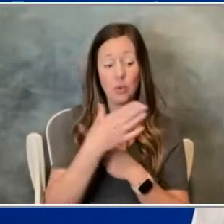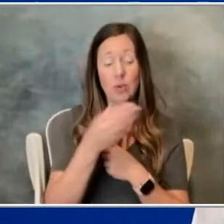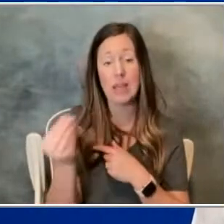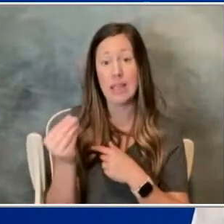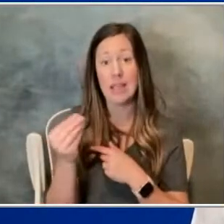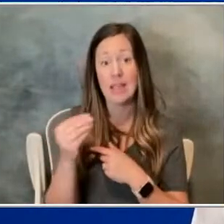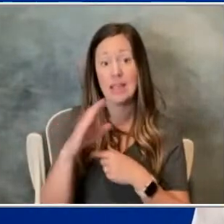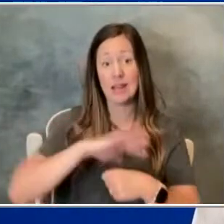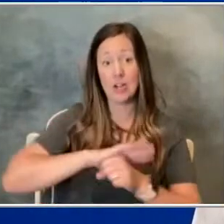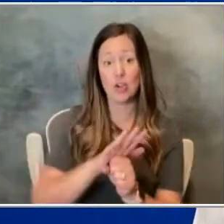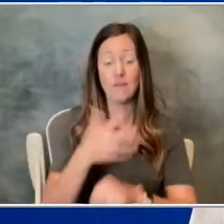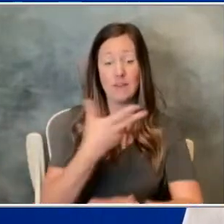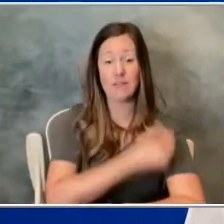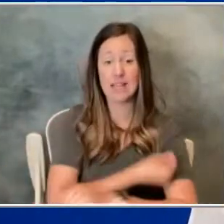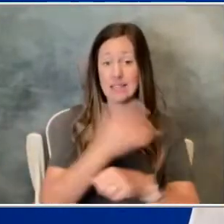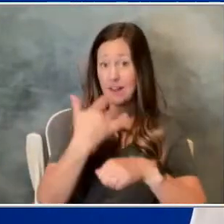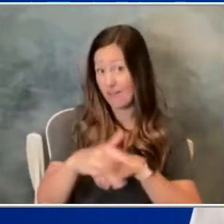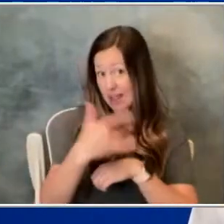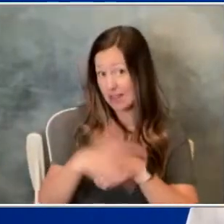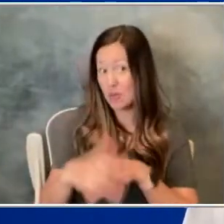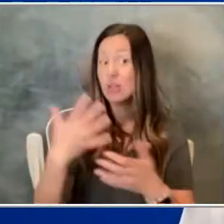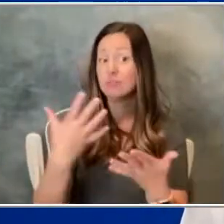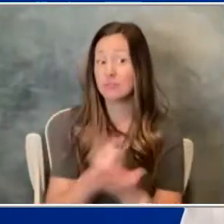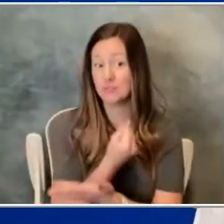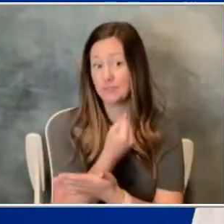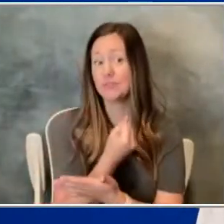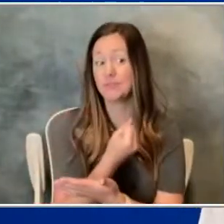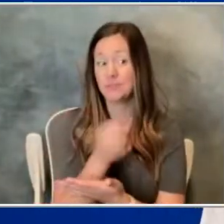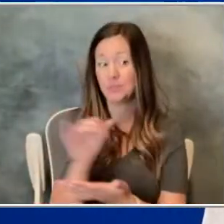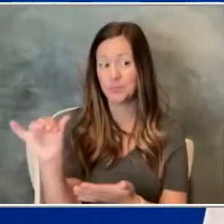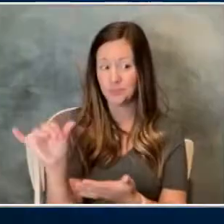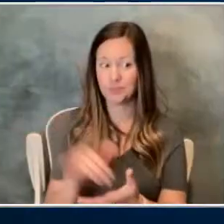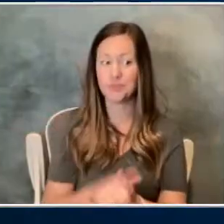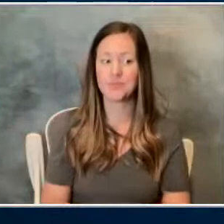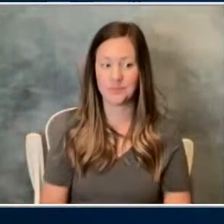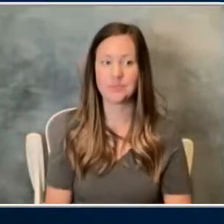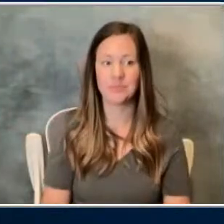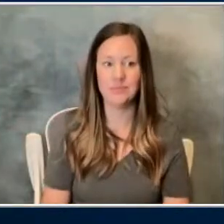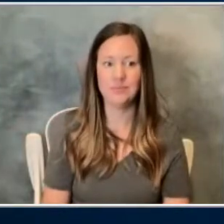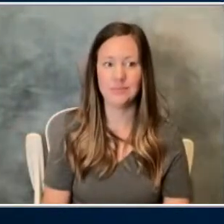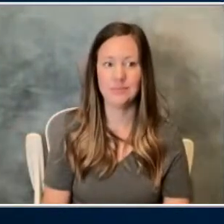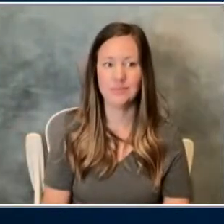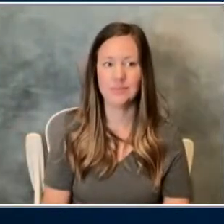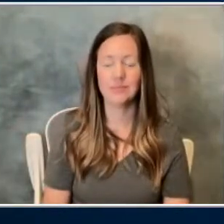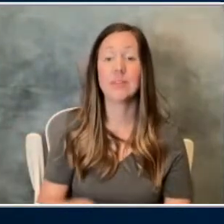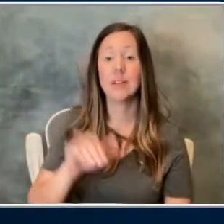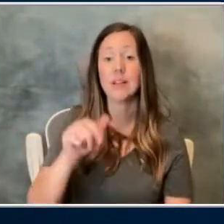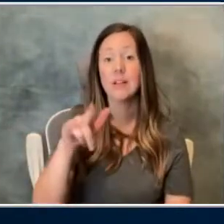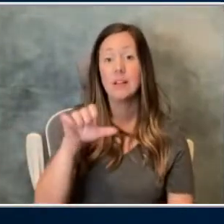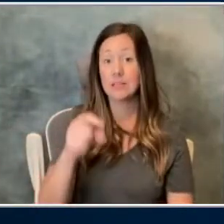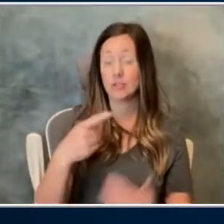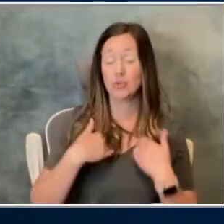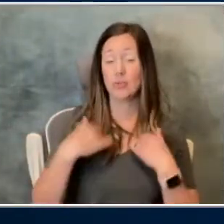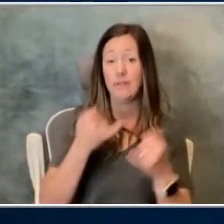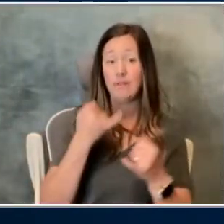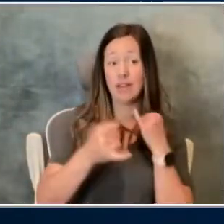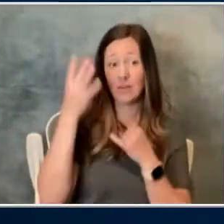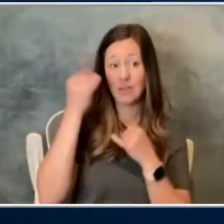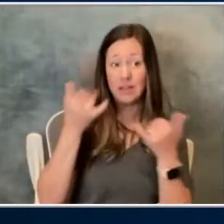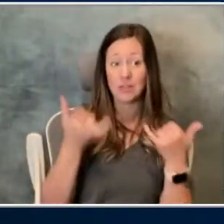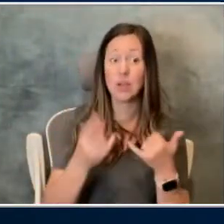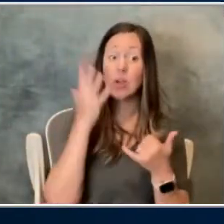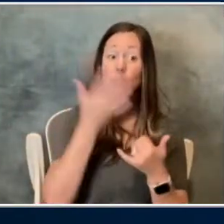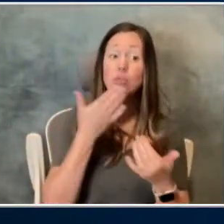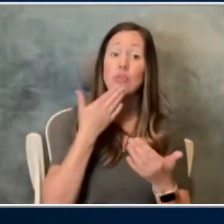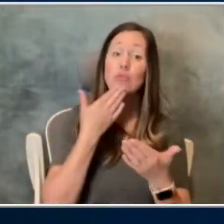COVID vaccine is available, get that as well. Alexis, do you have a final thought today? You look great in red.